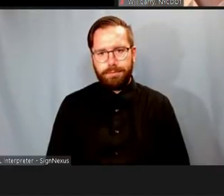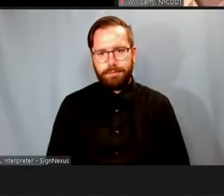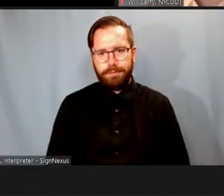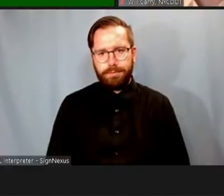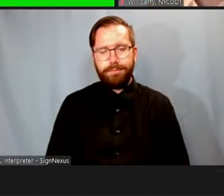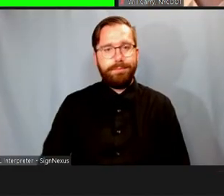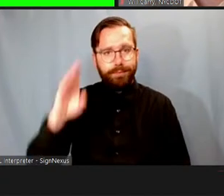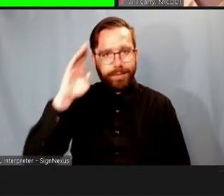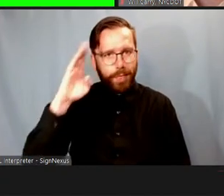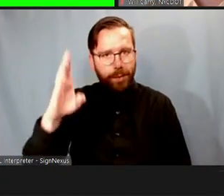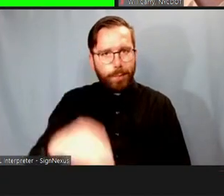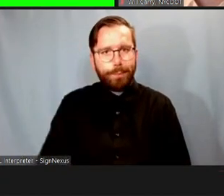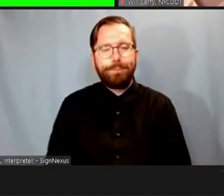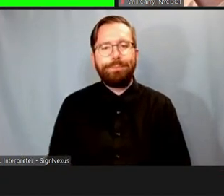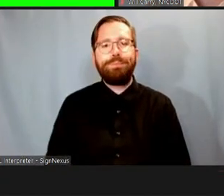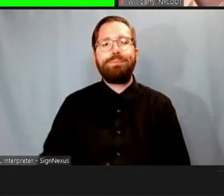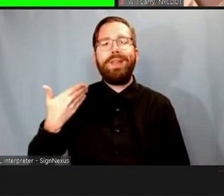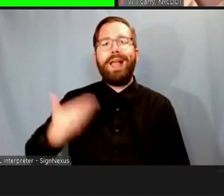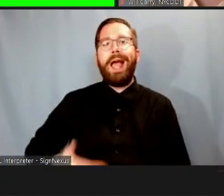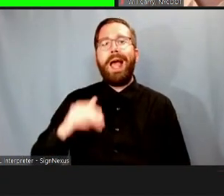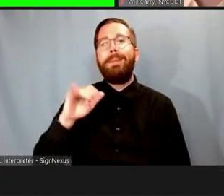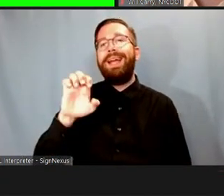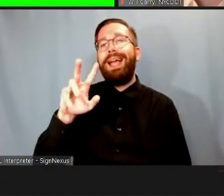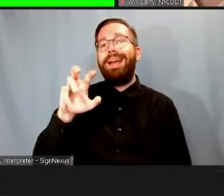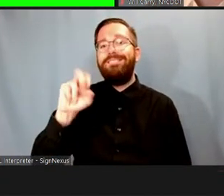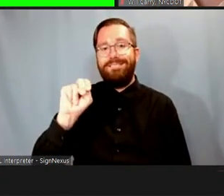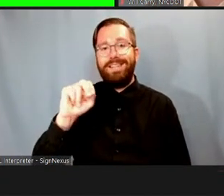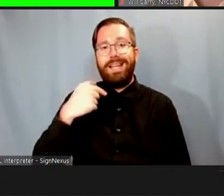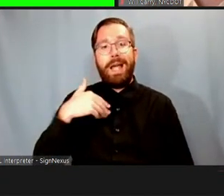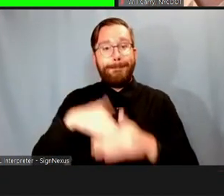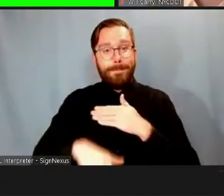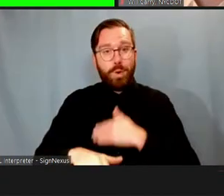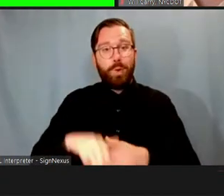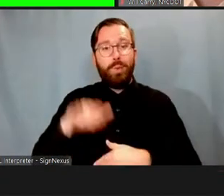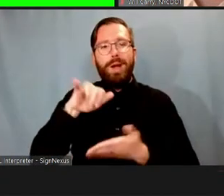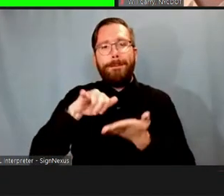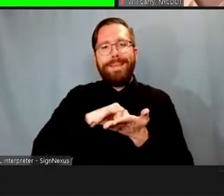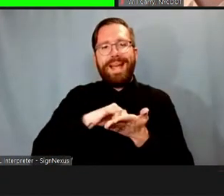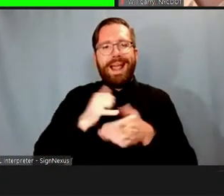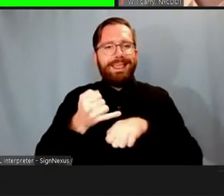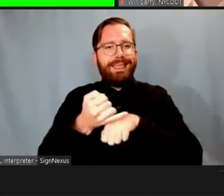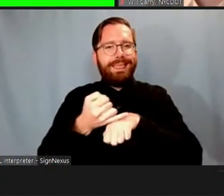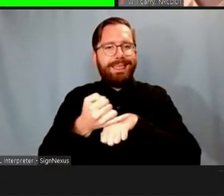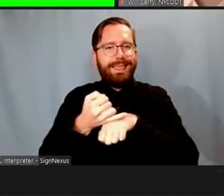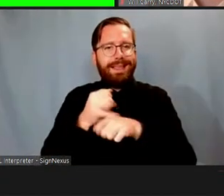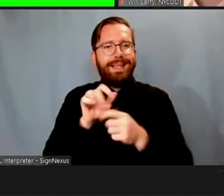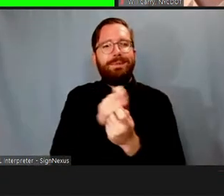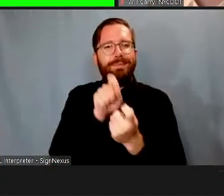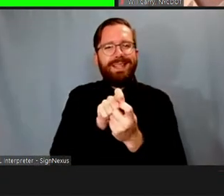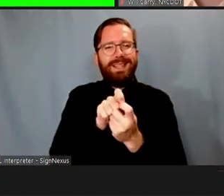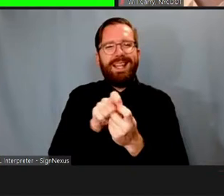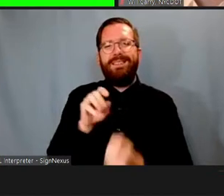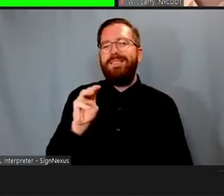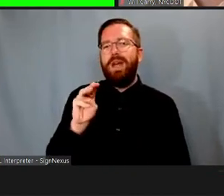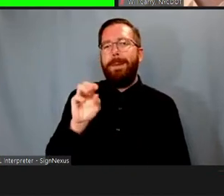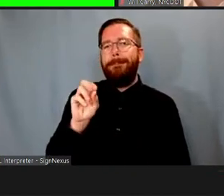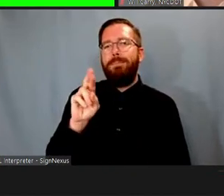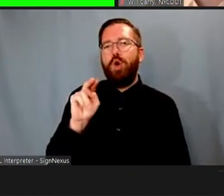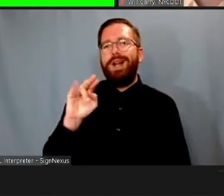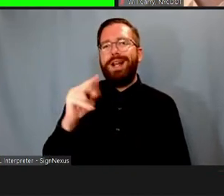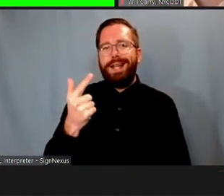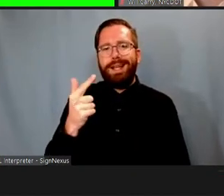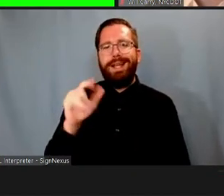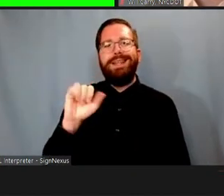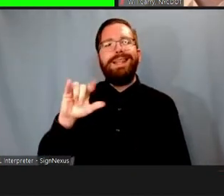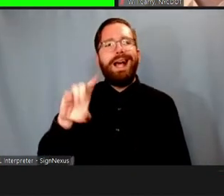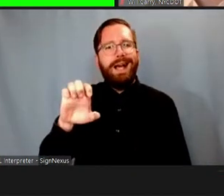hello my name is evan and i was born and raised on manhattan island specifically morningside heights besides four years